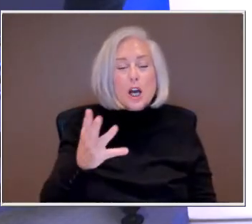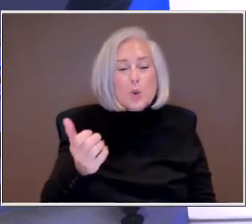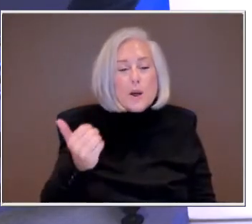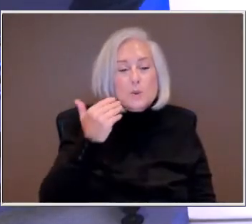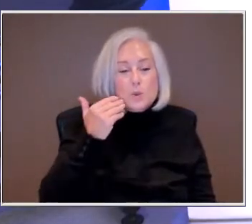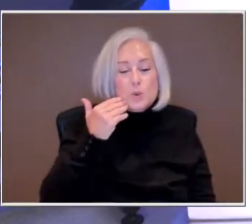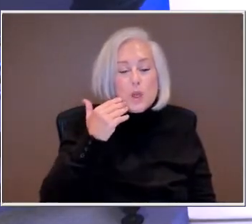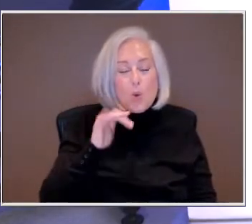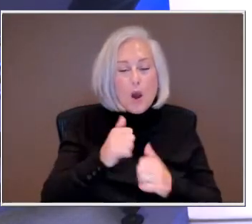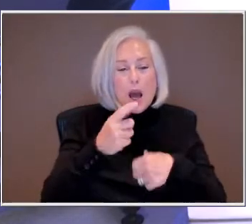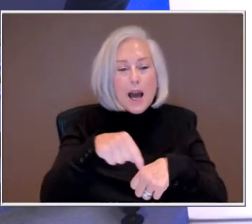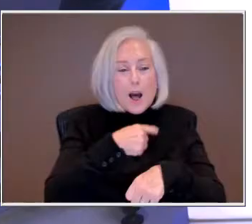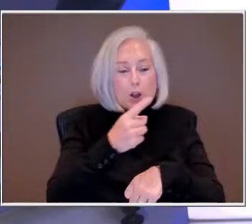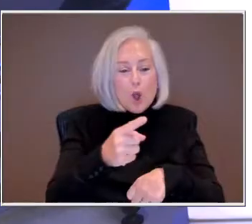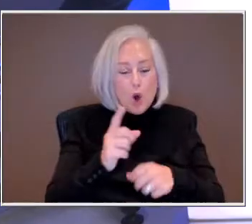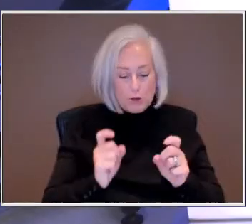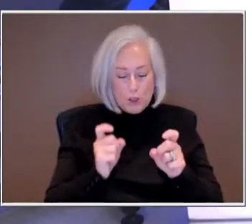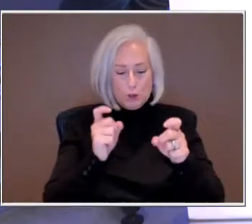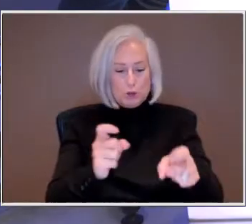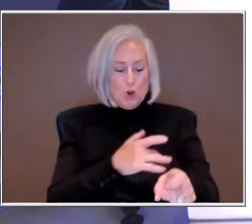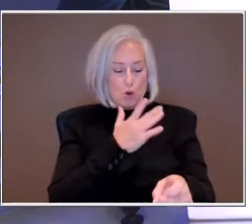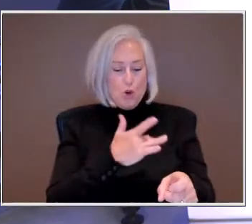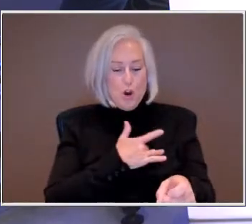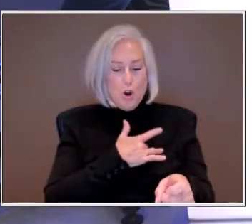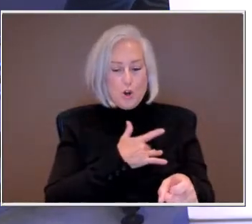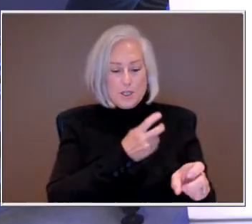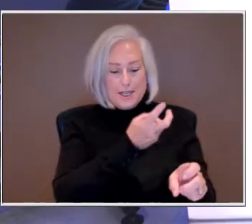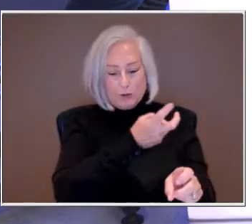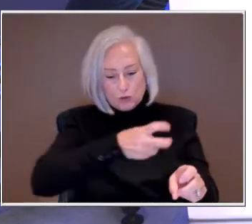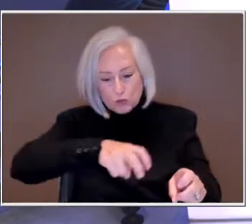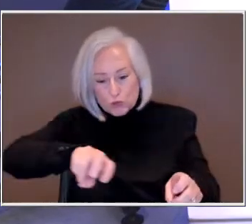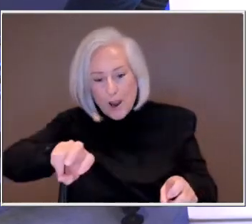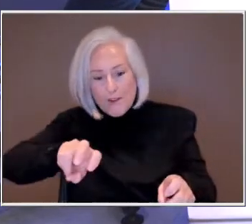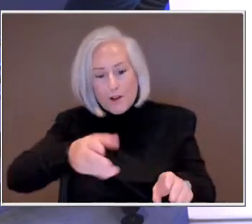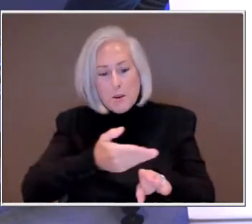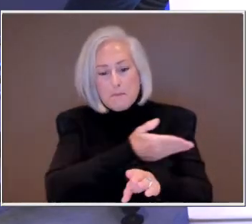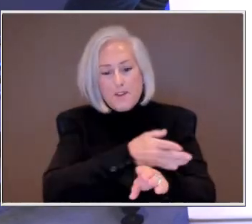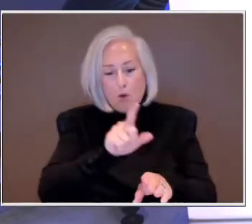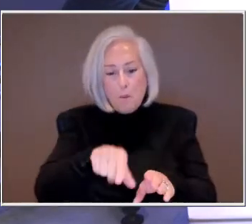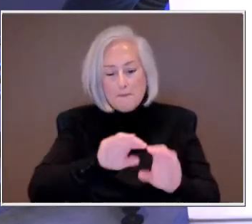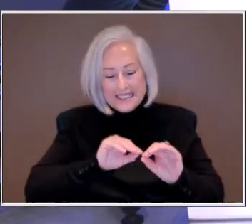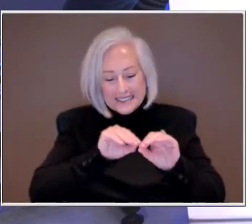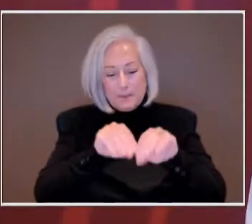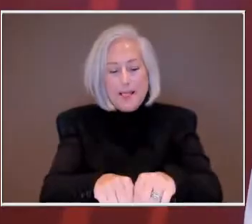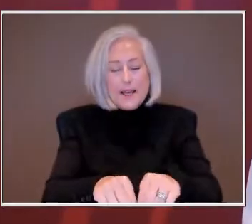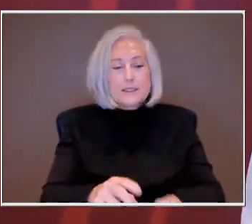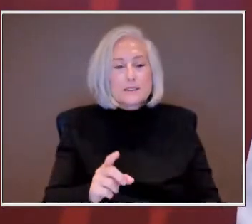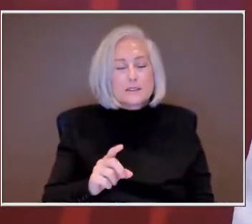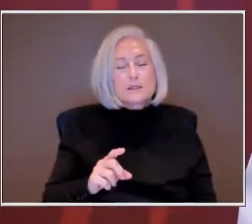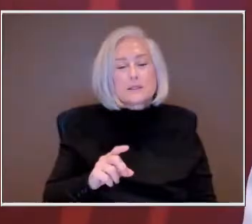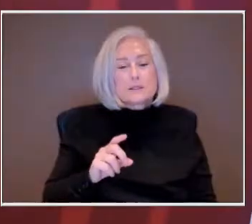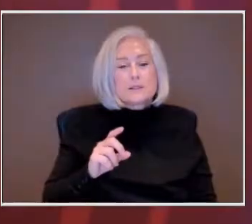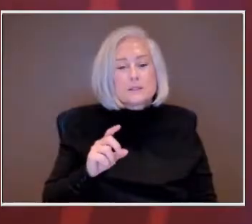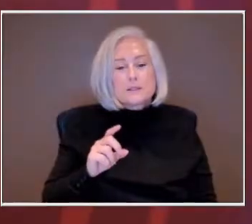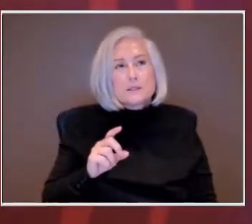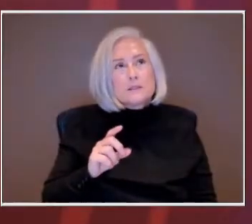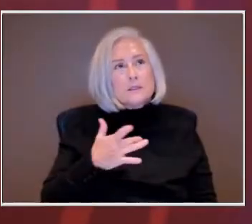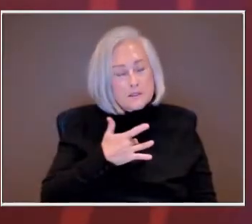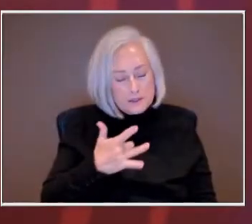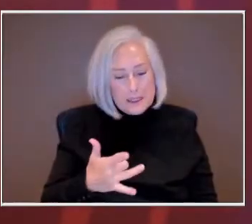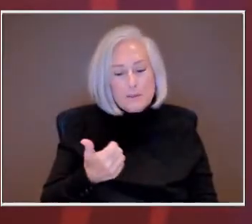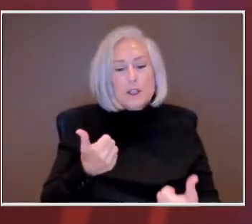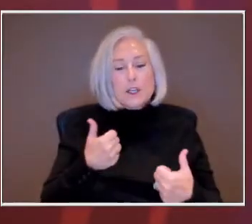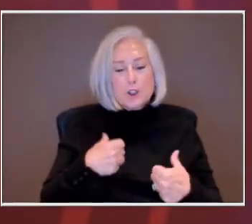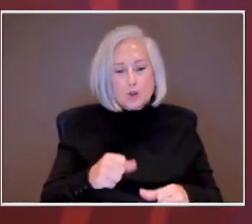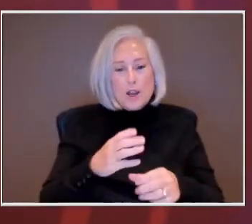hearts be in transport before they have to be placed? We usually try to get the donor heart from the time it